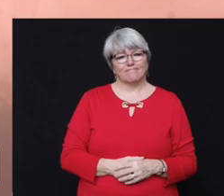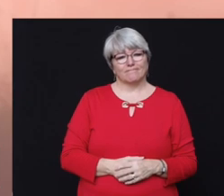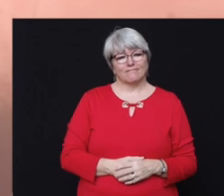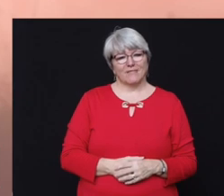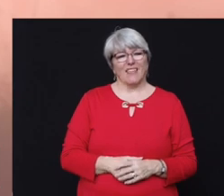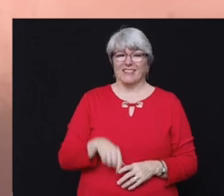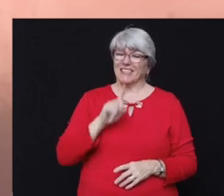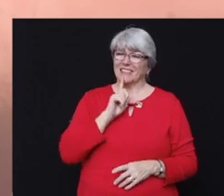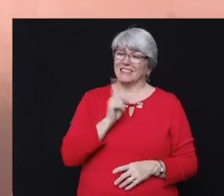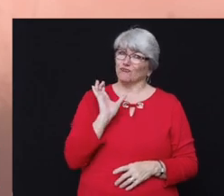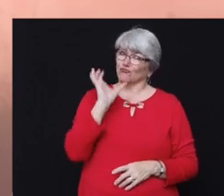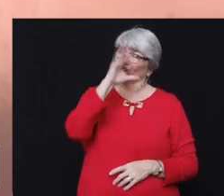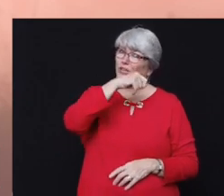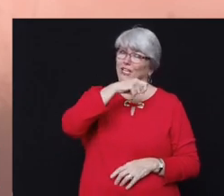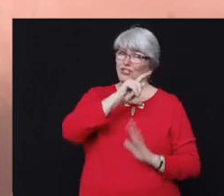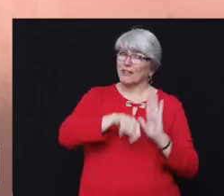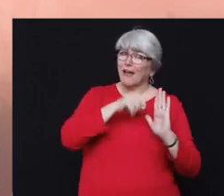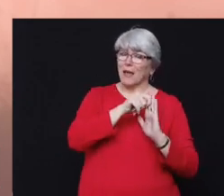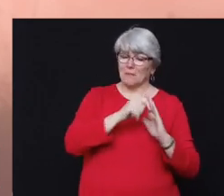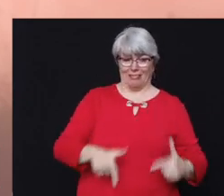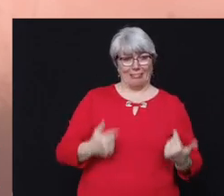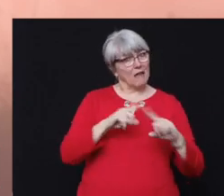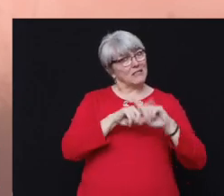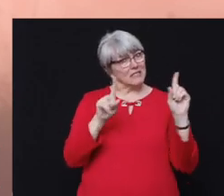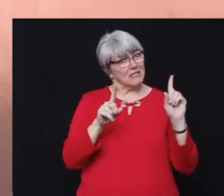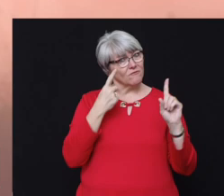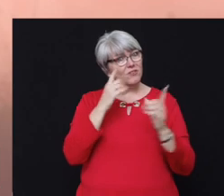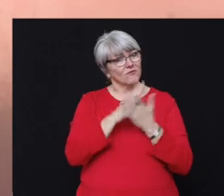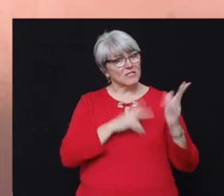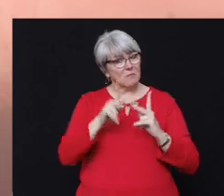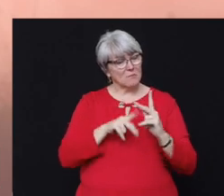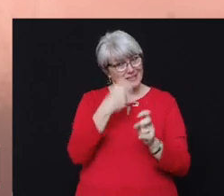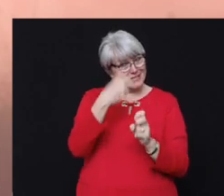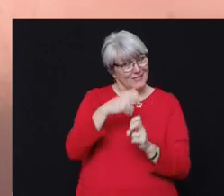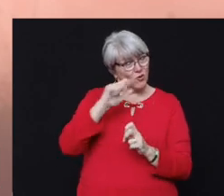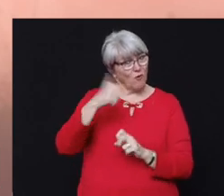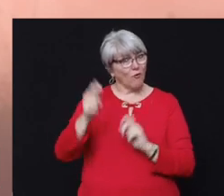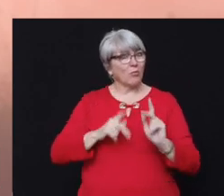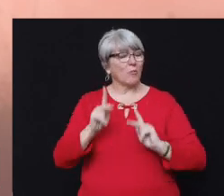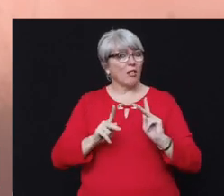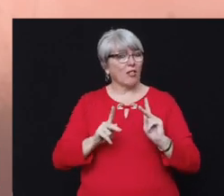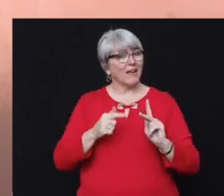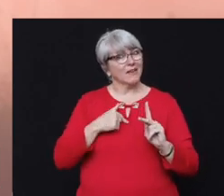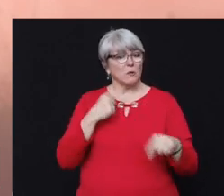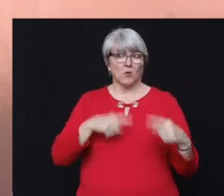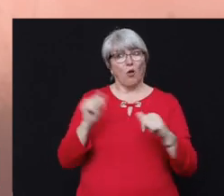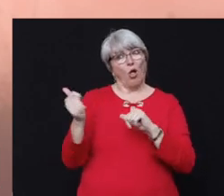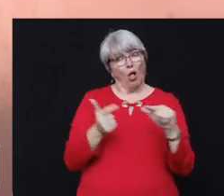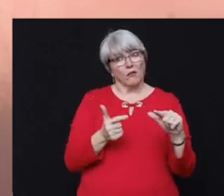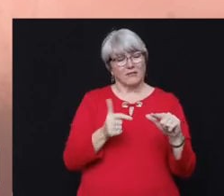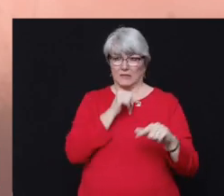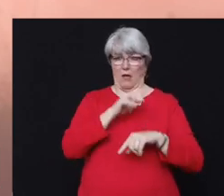This is indeed a strange time. Life is different for some, difficult for others, and I would argue